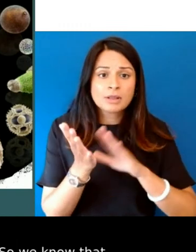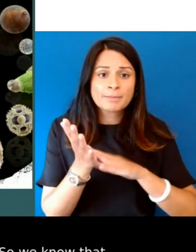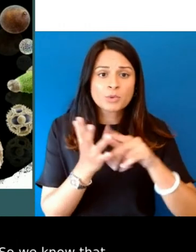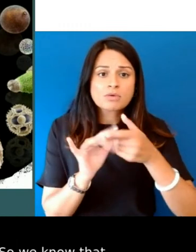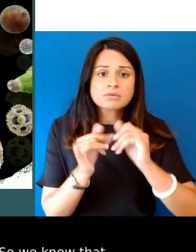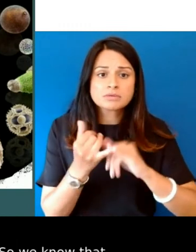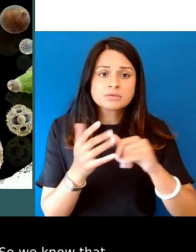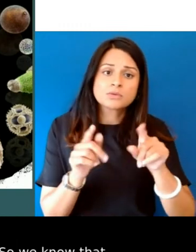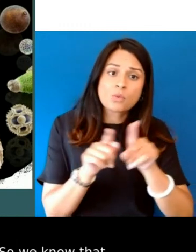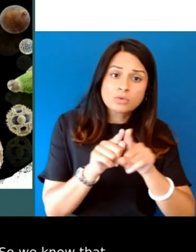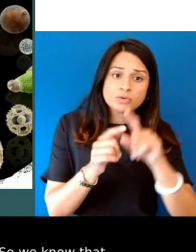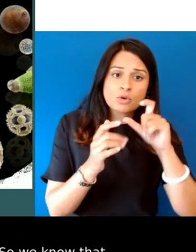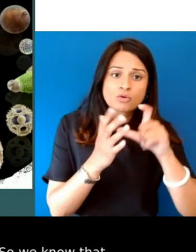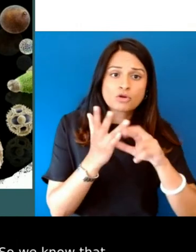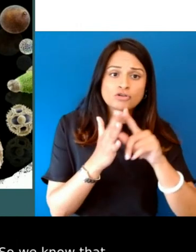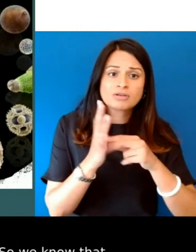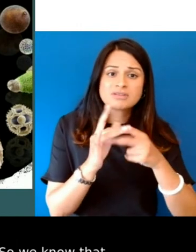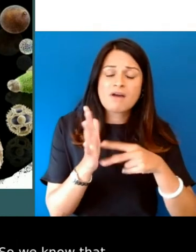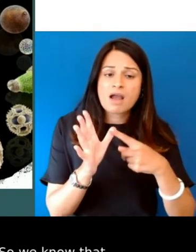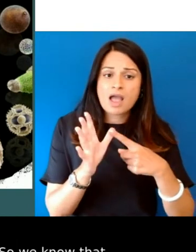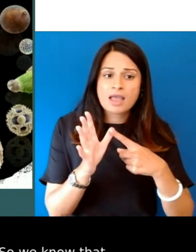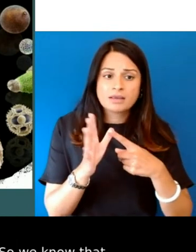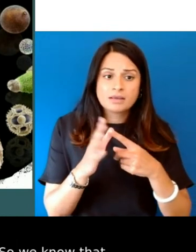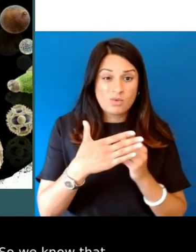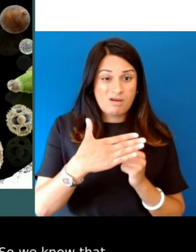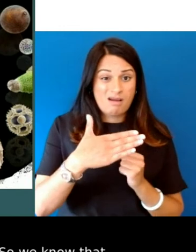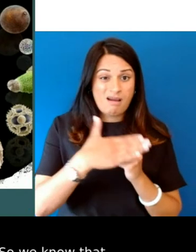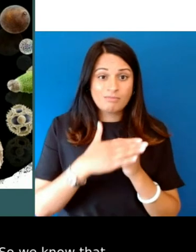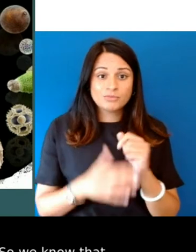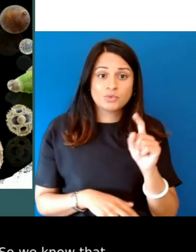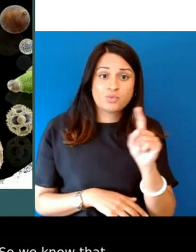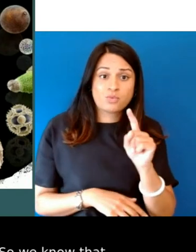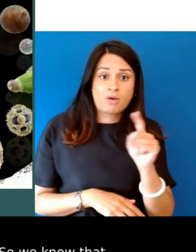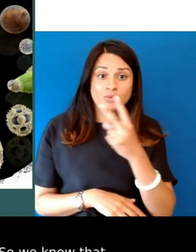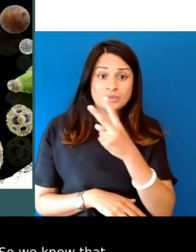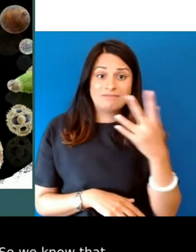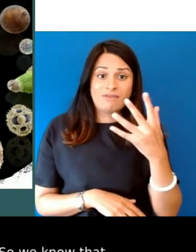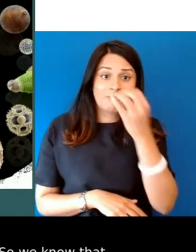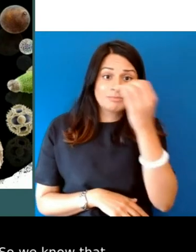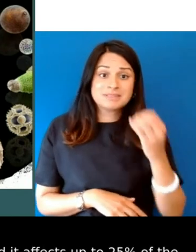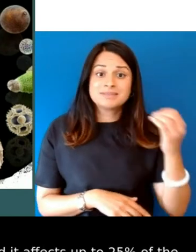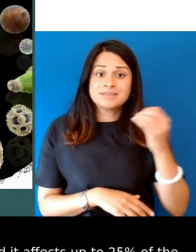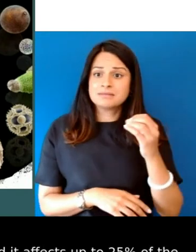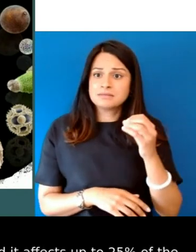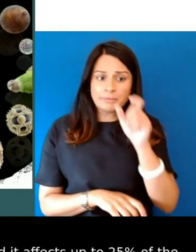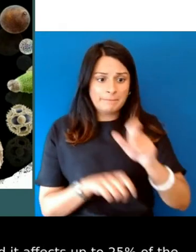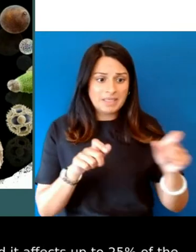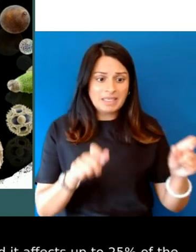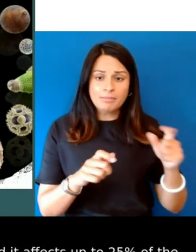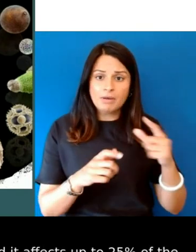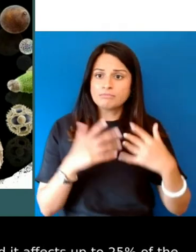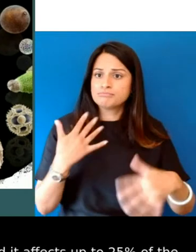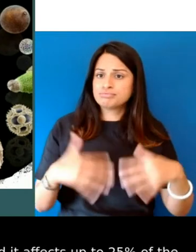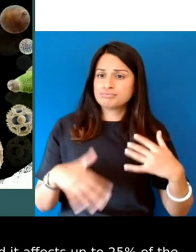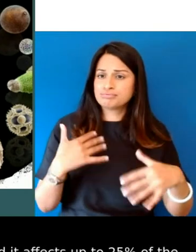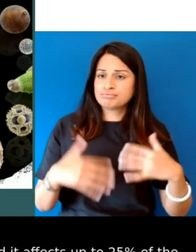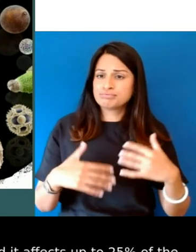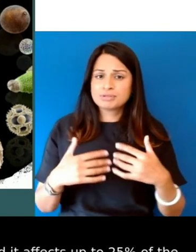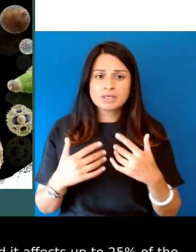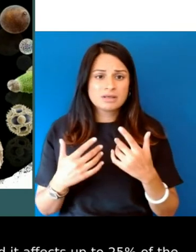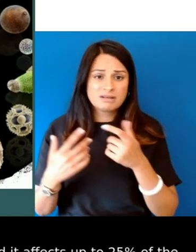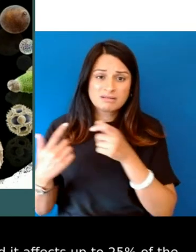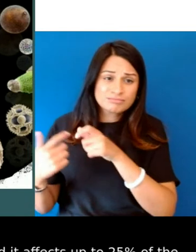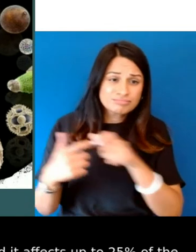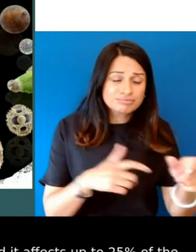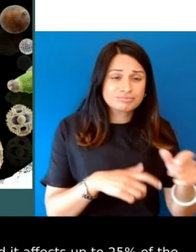the population um and really the symptoms are quite wide-ranging um can just be of continuous sneezing